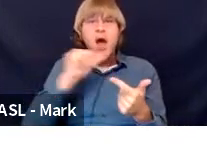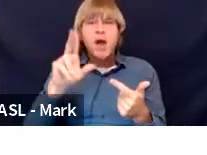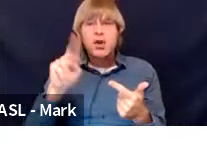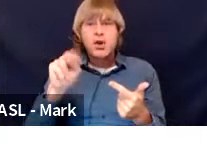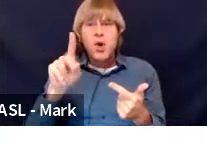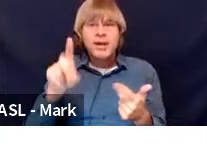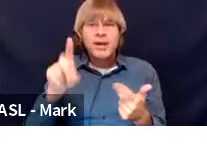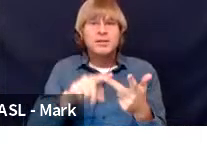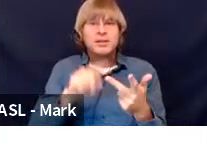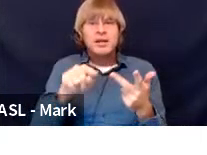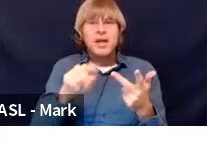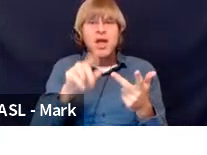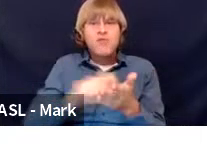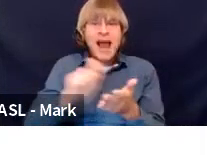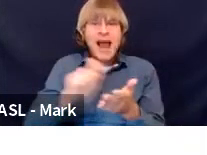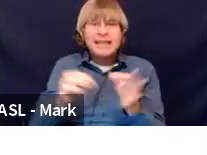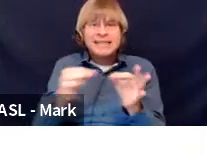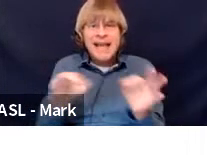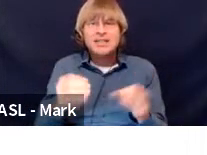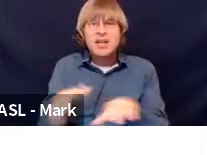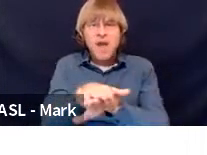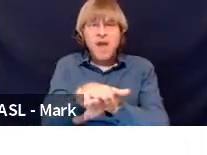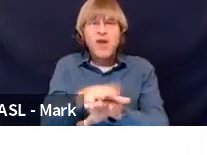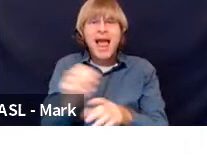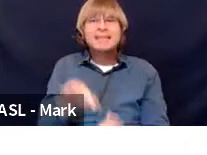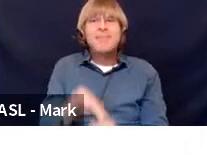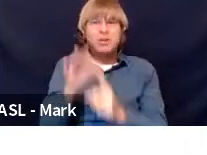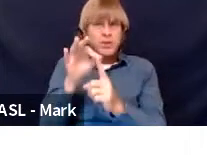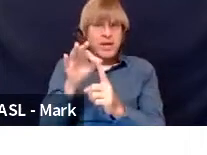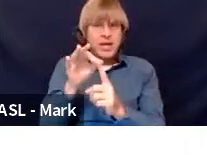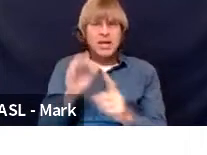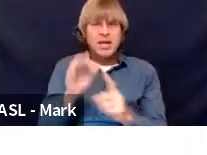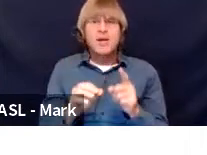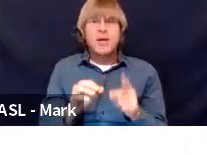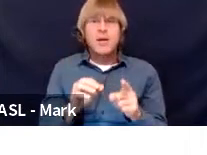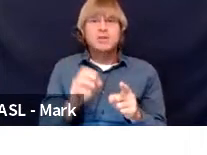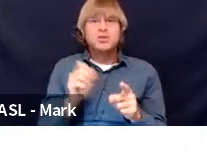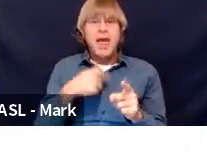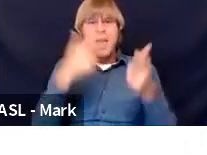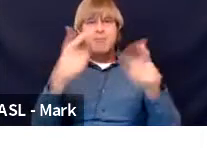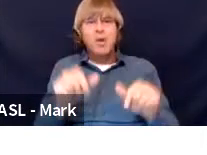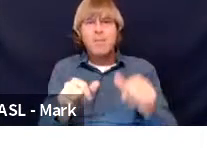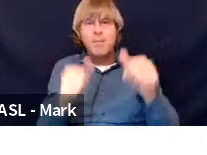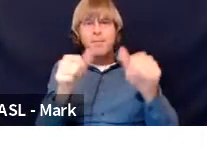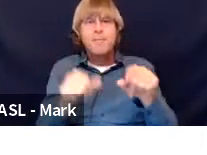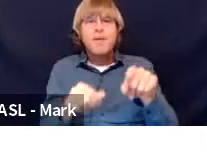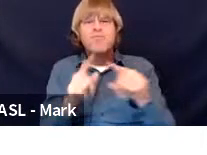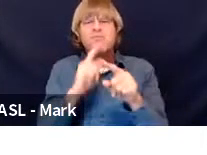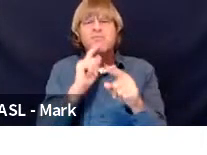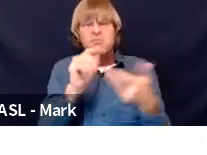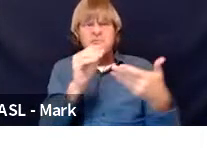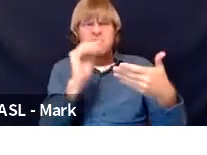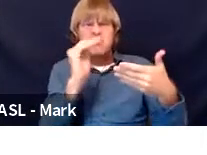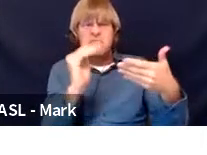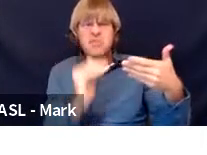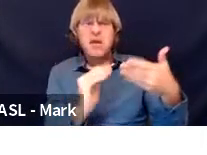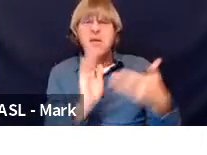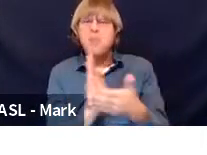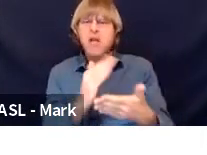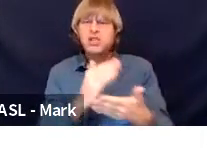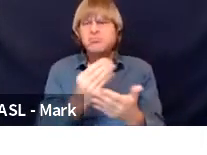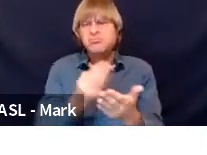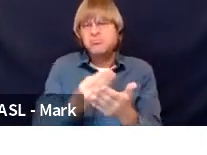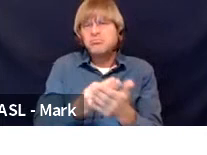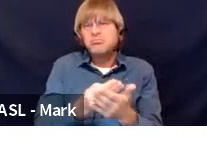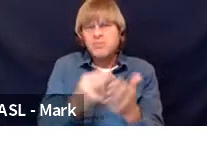and offset, writing text and cover, and specialty. I put up here kind of just a little budgetary guideline for